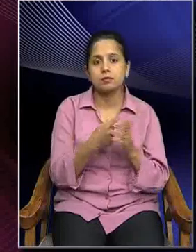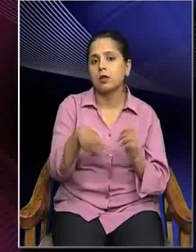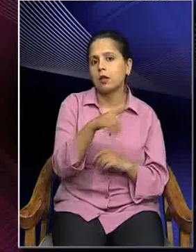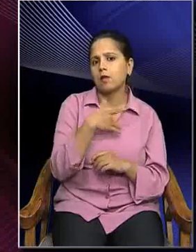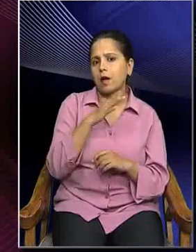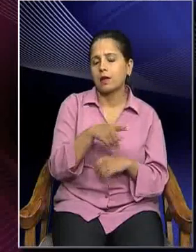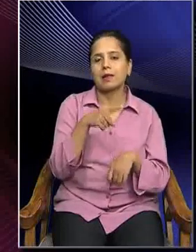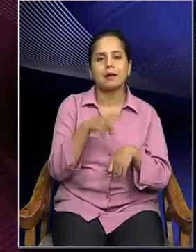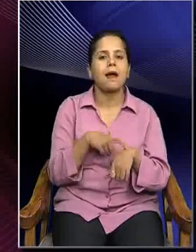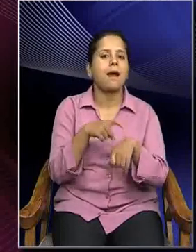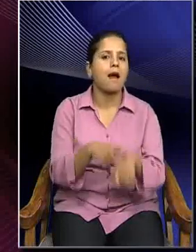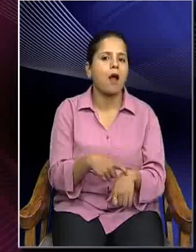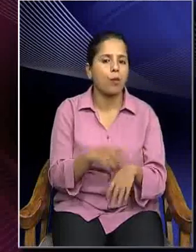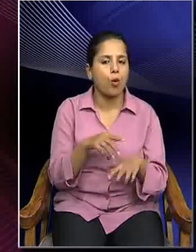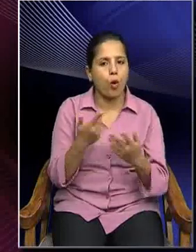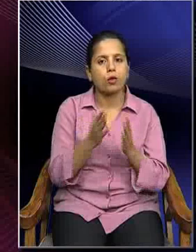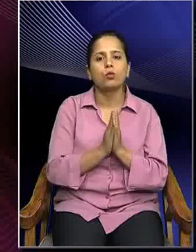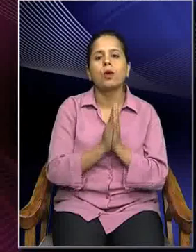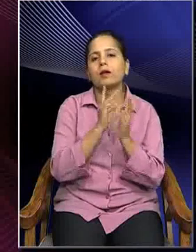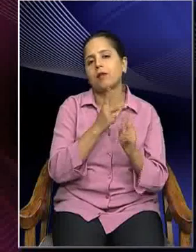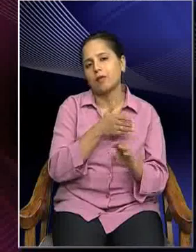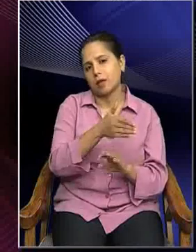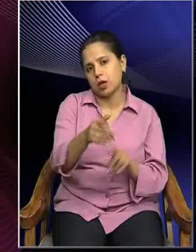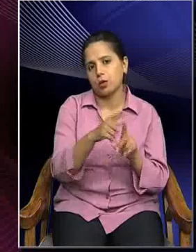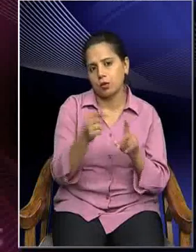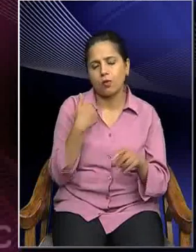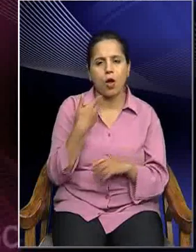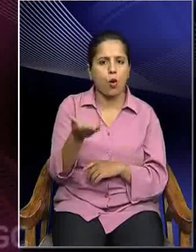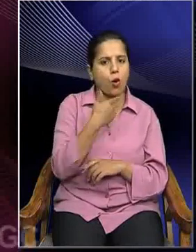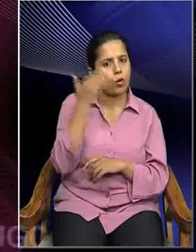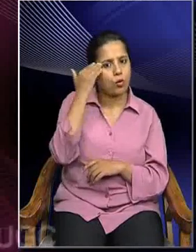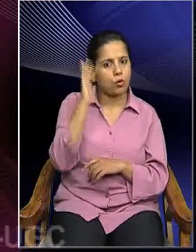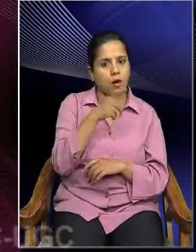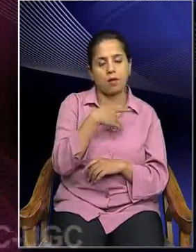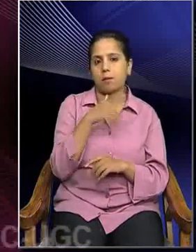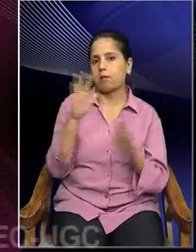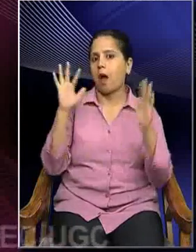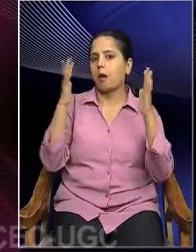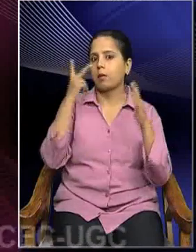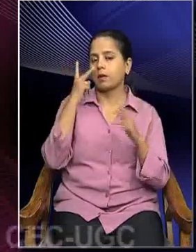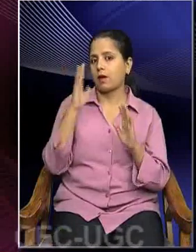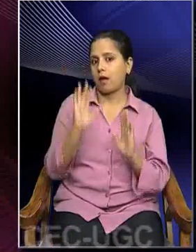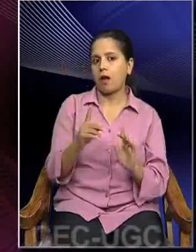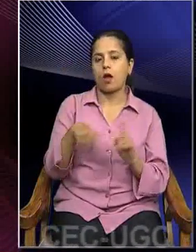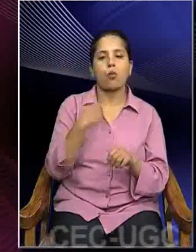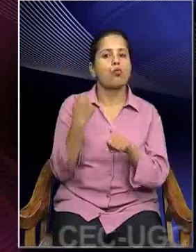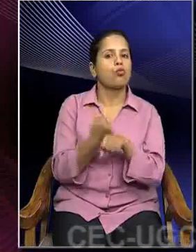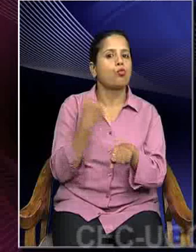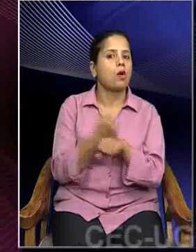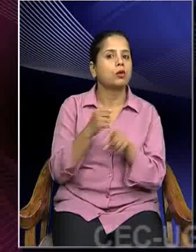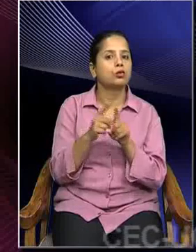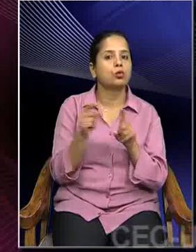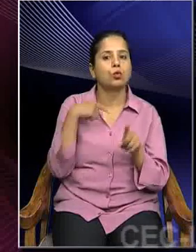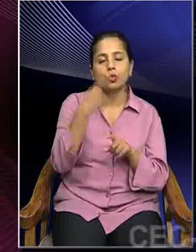a time honored ritual. So we know it is an appreciation of the work done